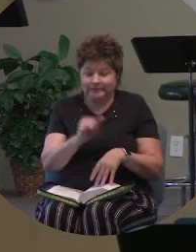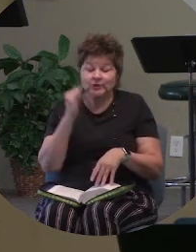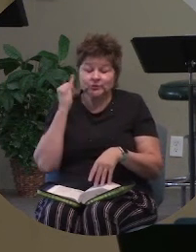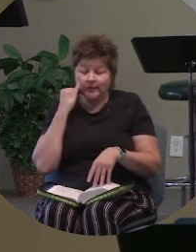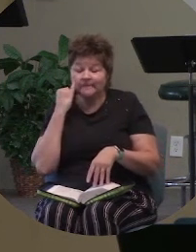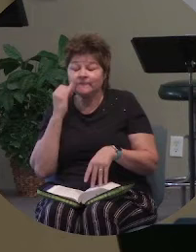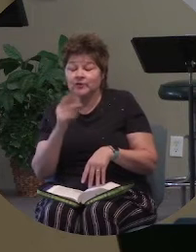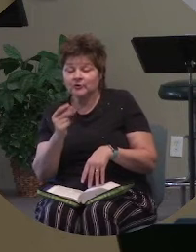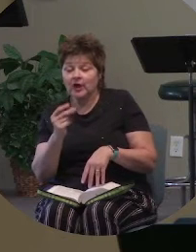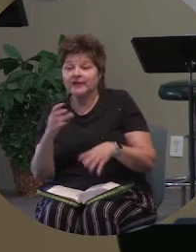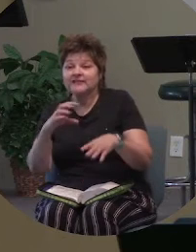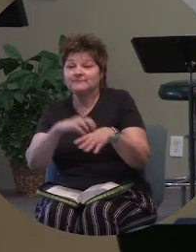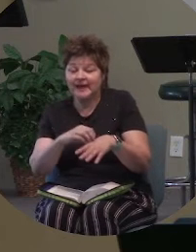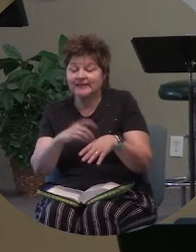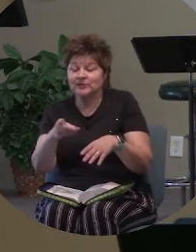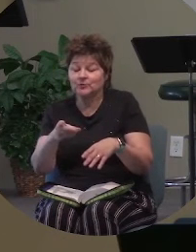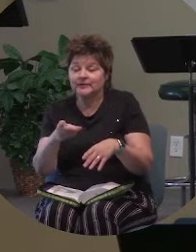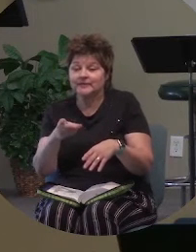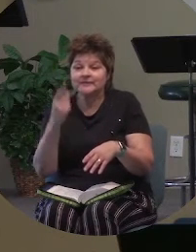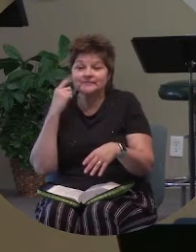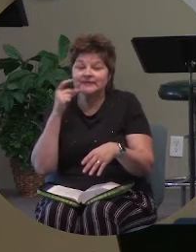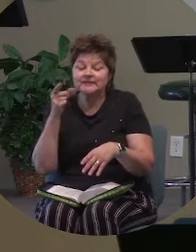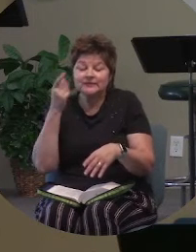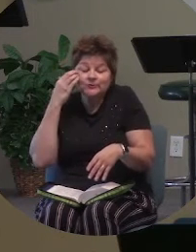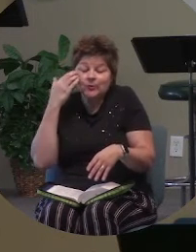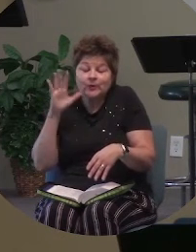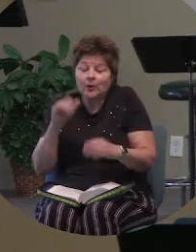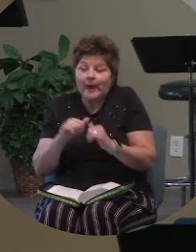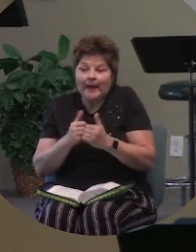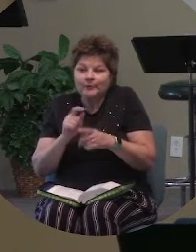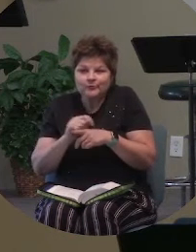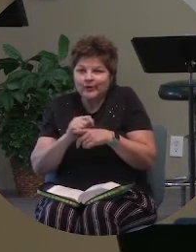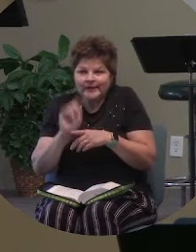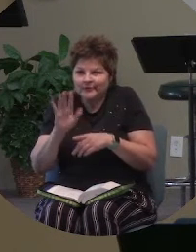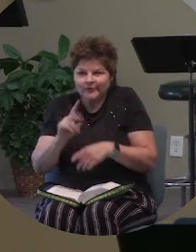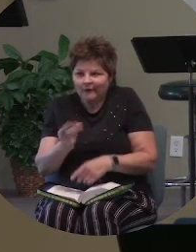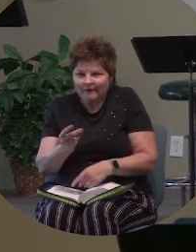biting you, it's because you don't know how to train your dog.